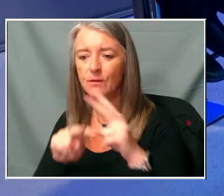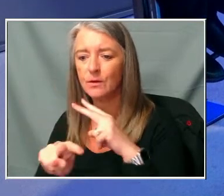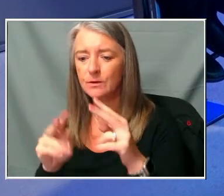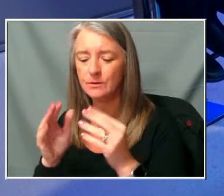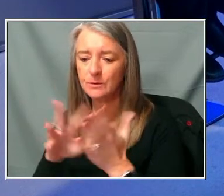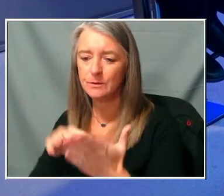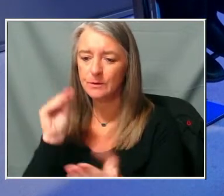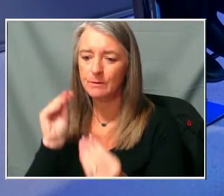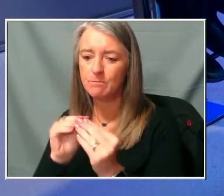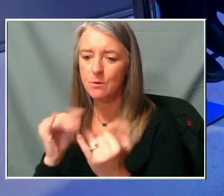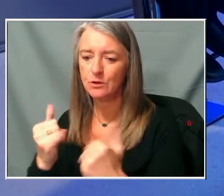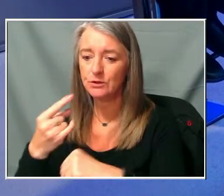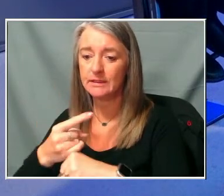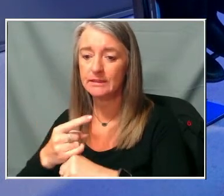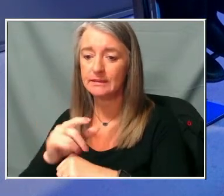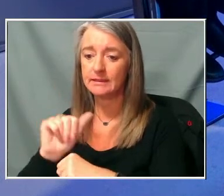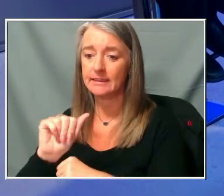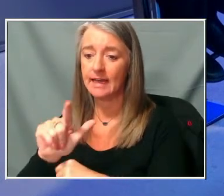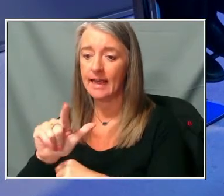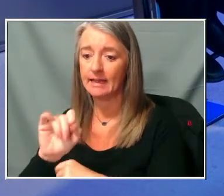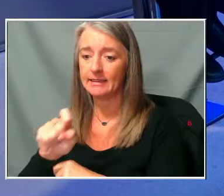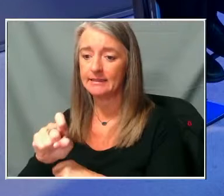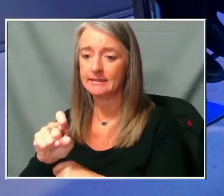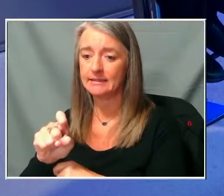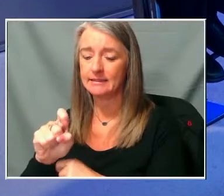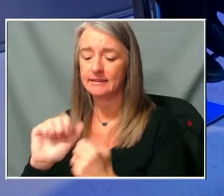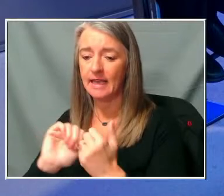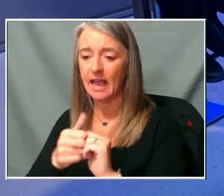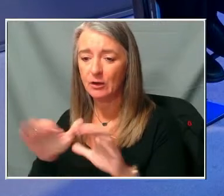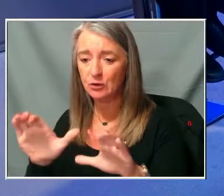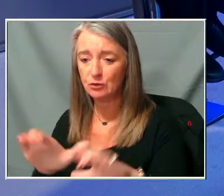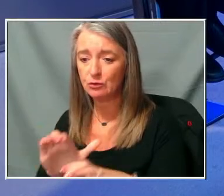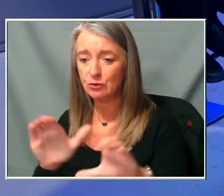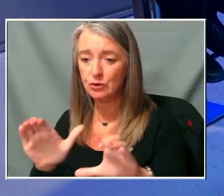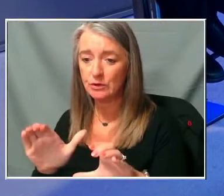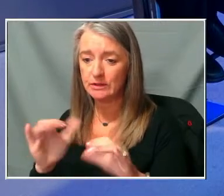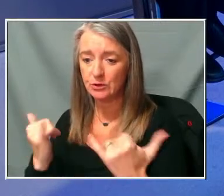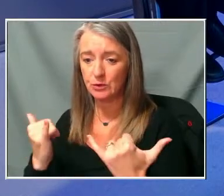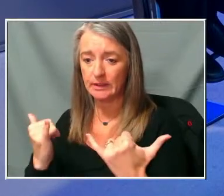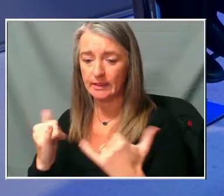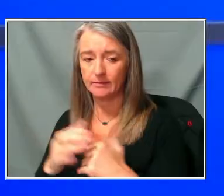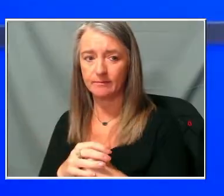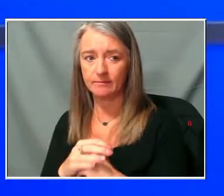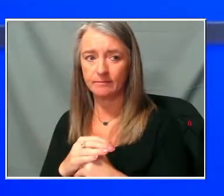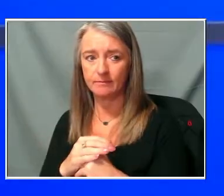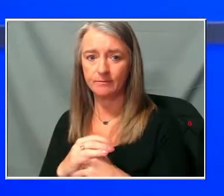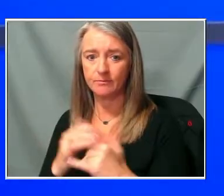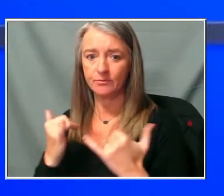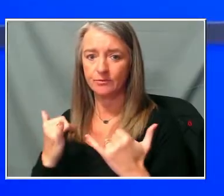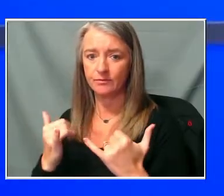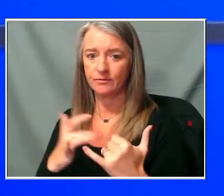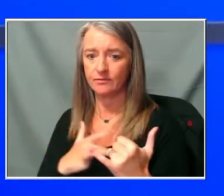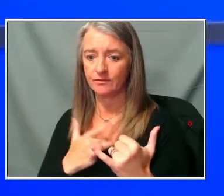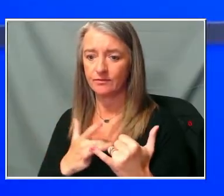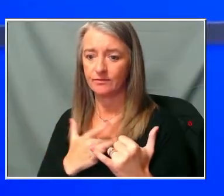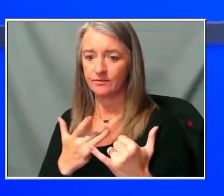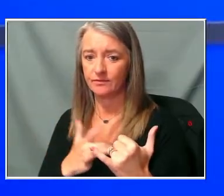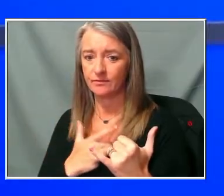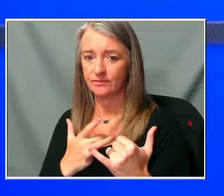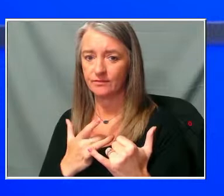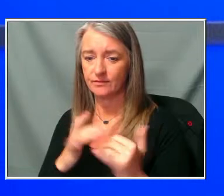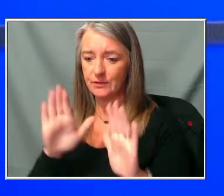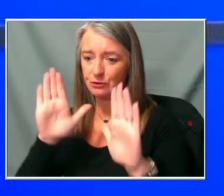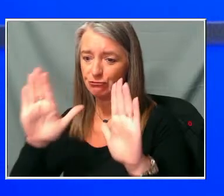that today. So Alex, I have to just ask you, how are you doing today? Today, I feel like well, of course I'm doing